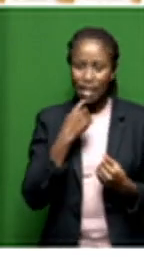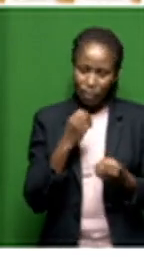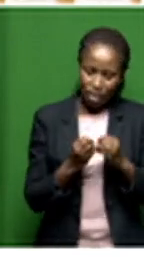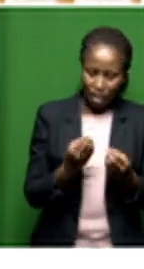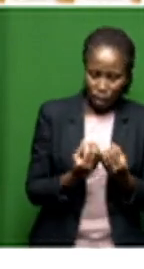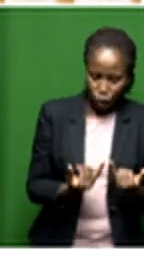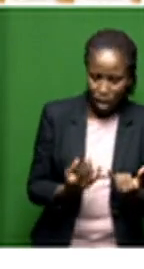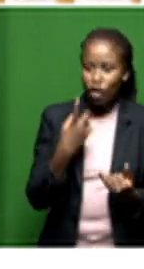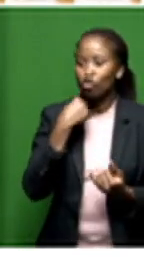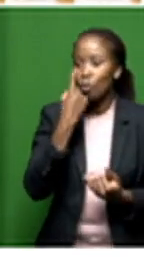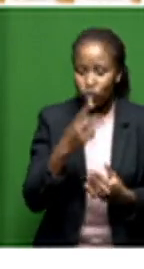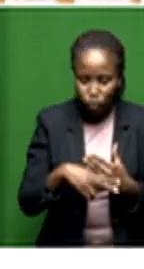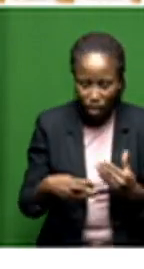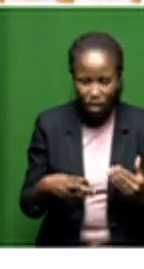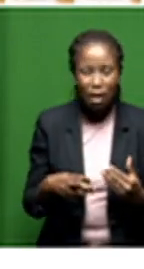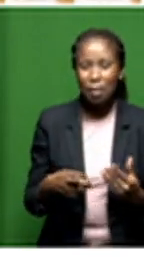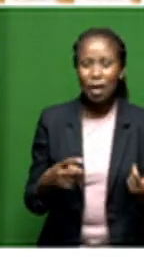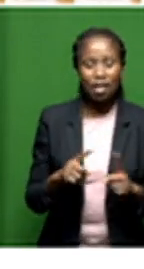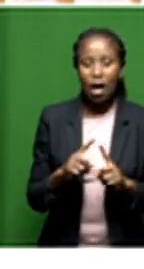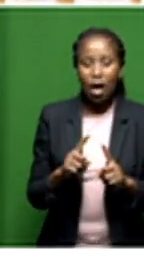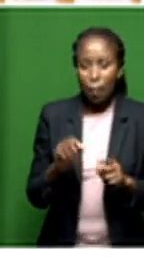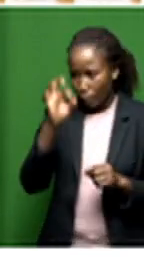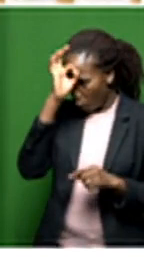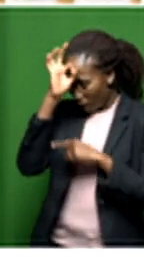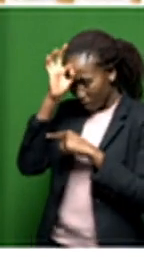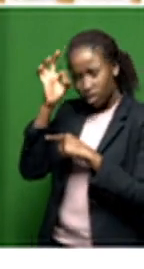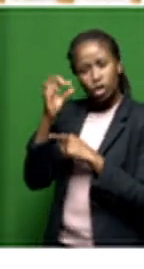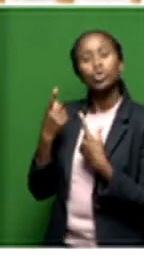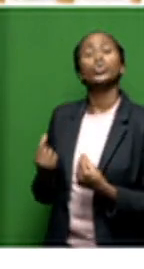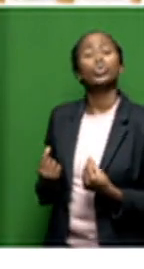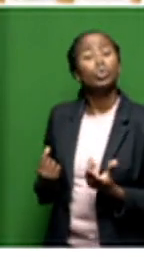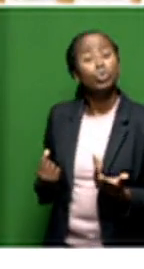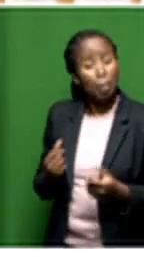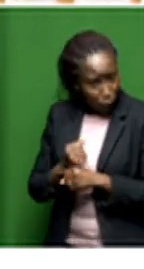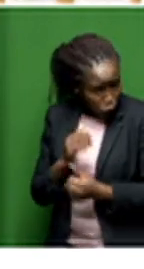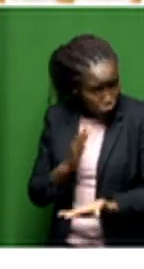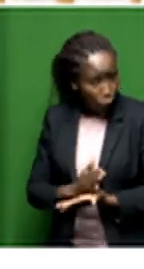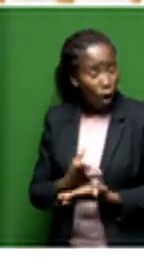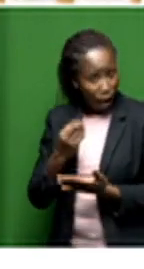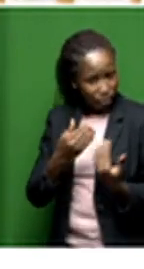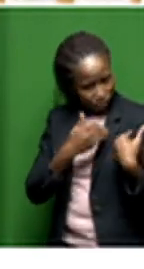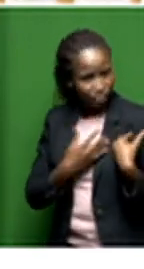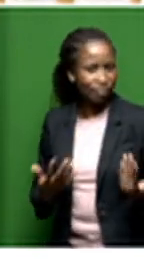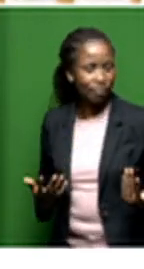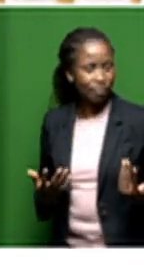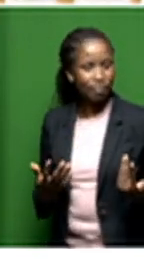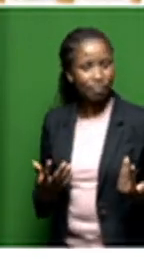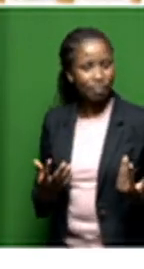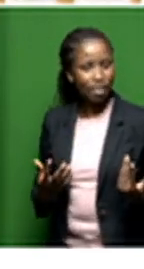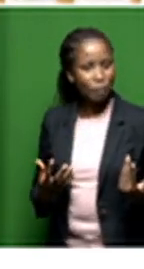tomorrow, what is being done along with the police in order to ensure, greater safety